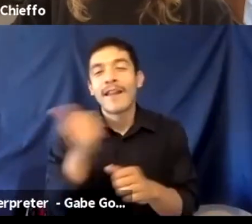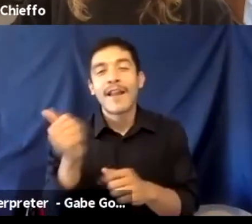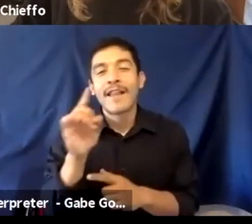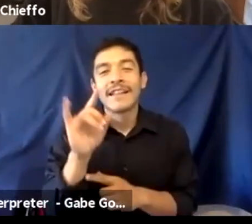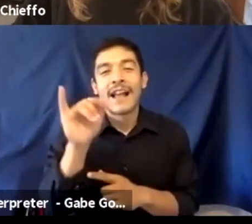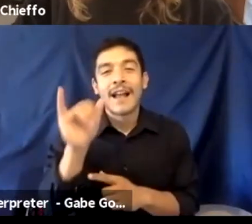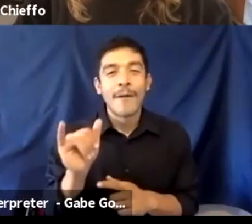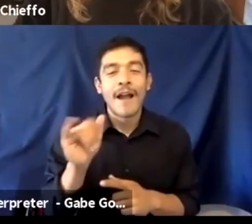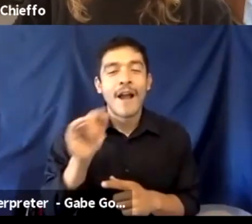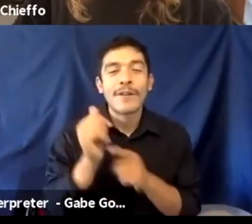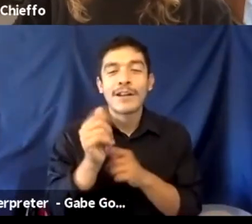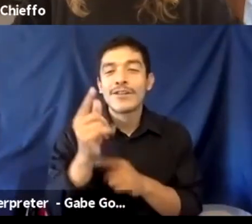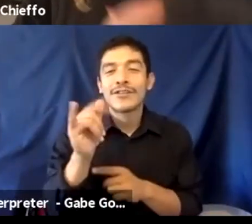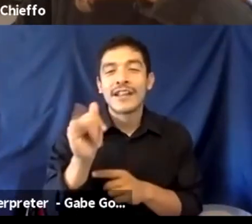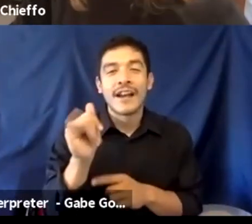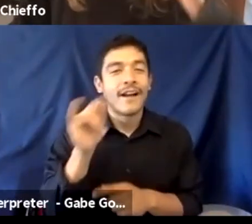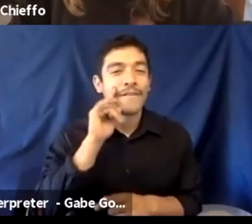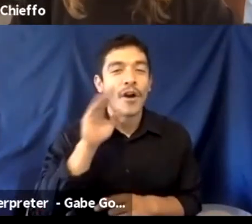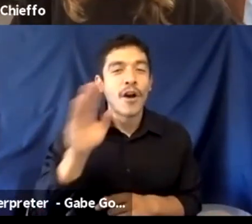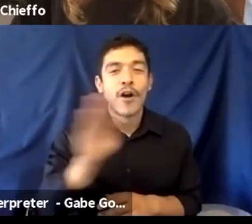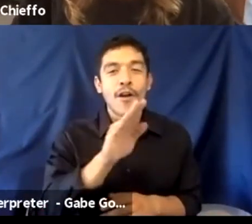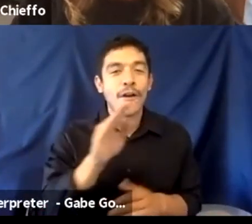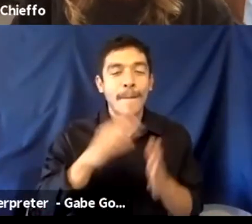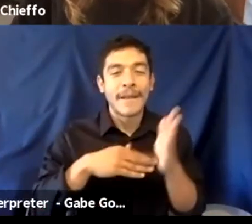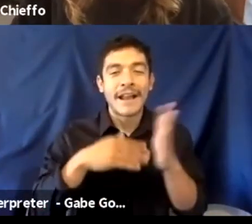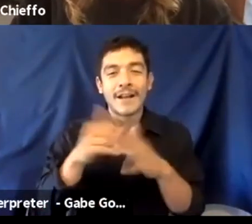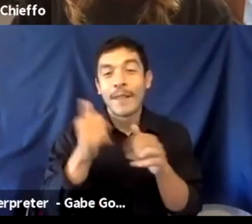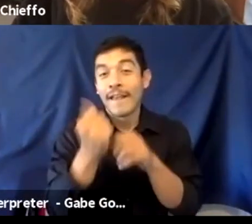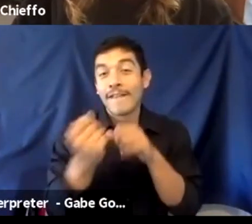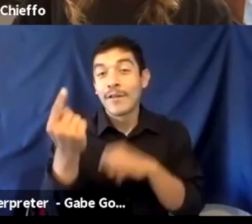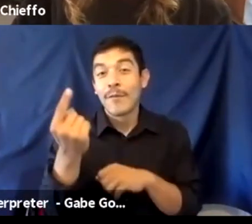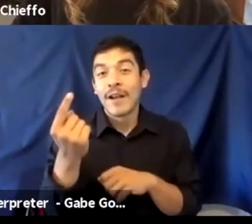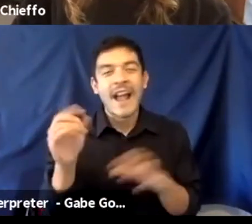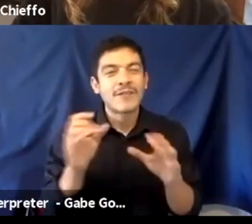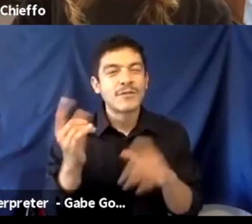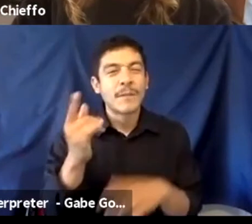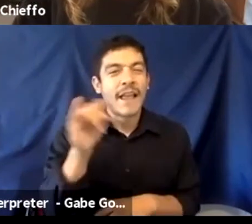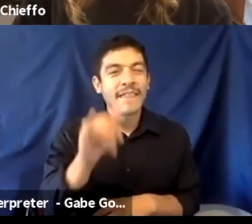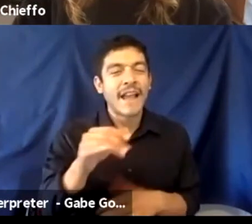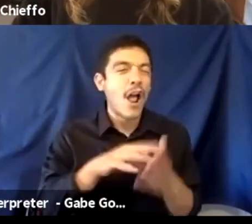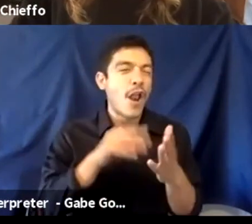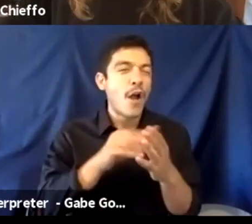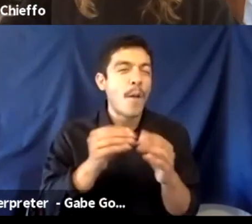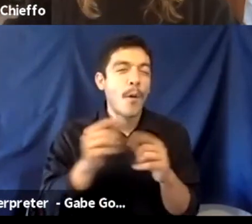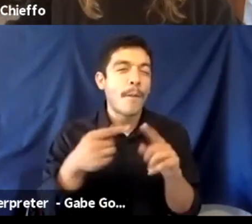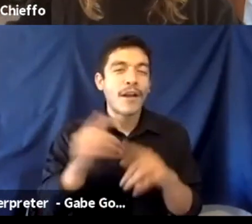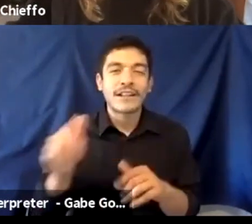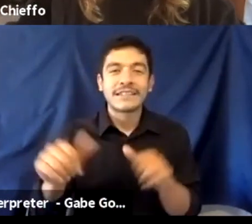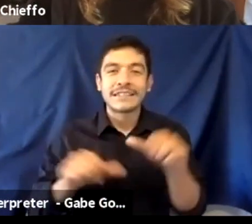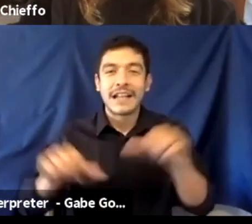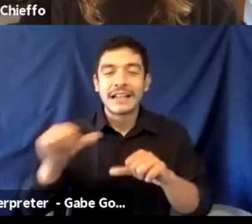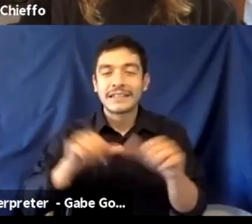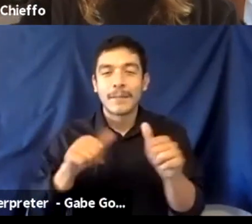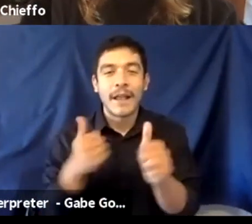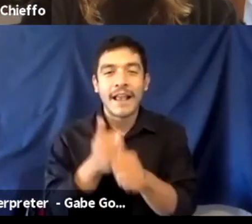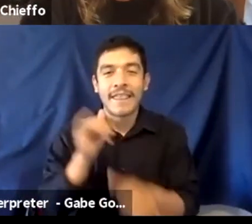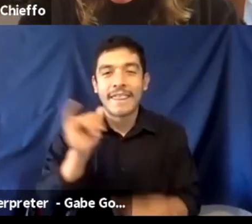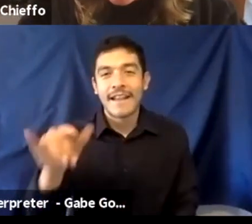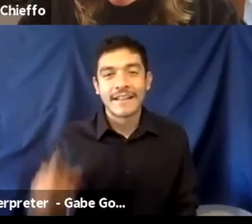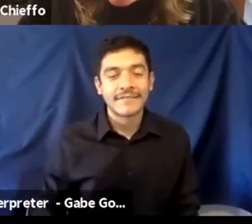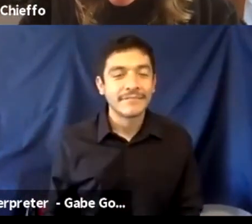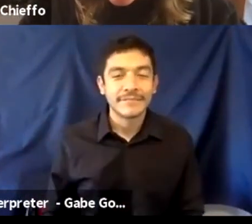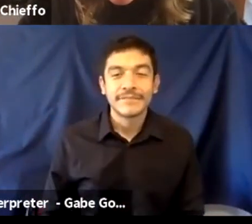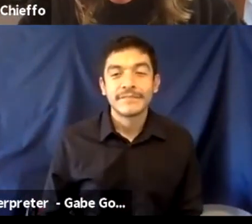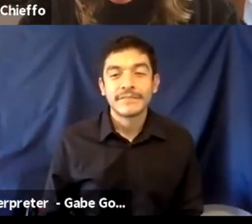of Jia for everybody and do something like that and learn more about the science behind it. Okay,